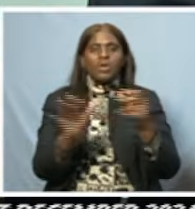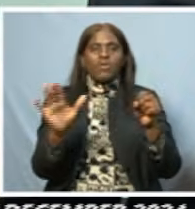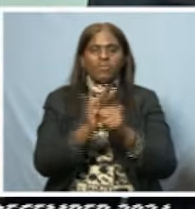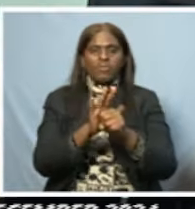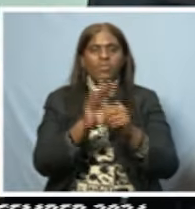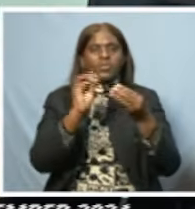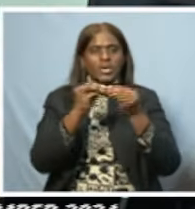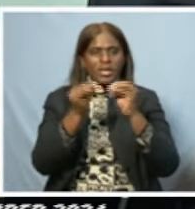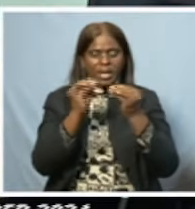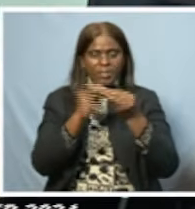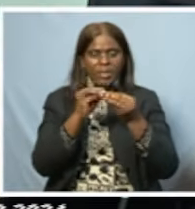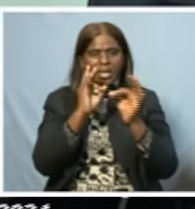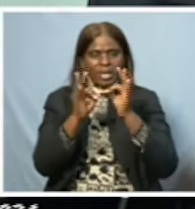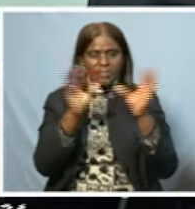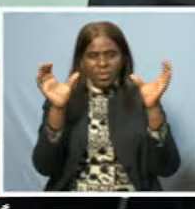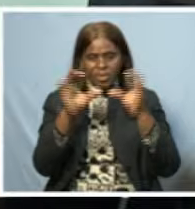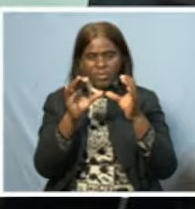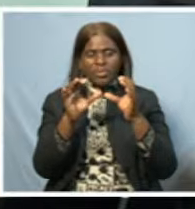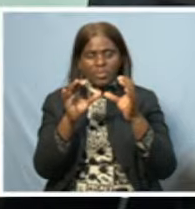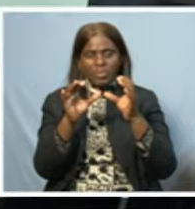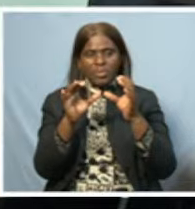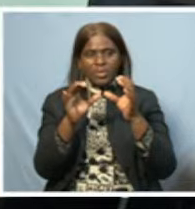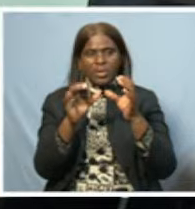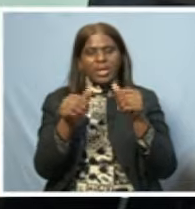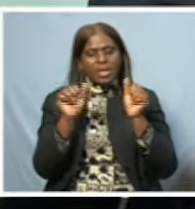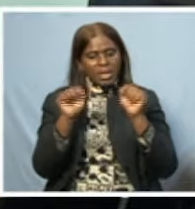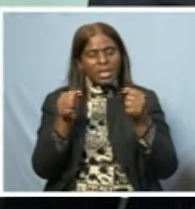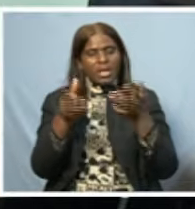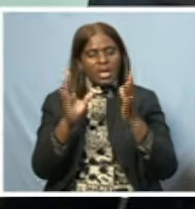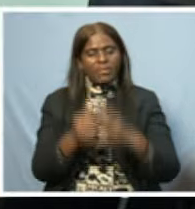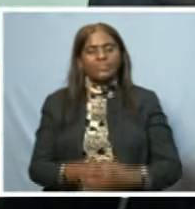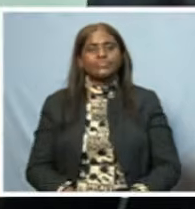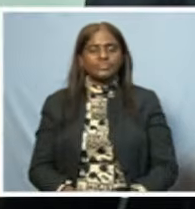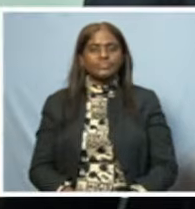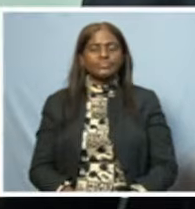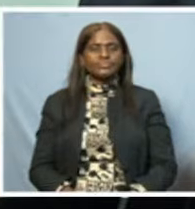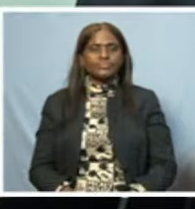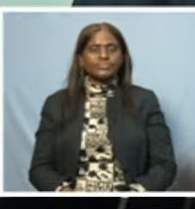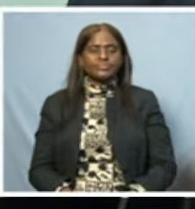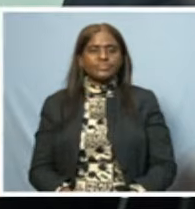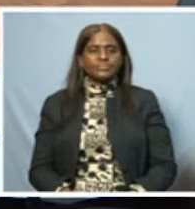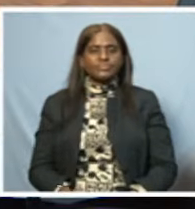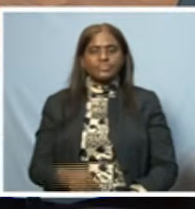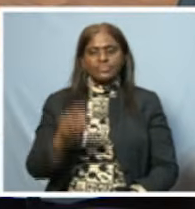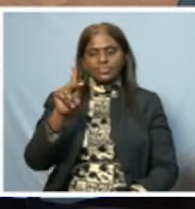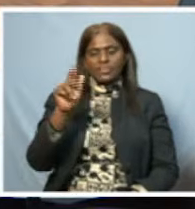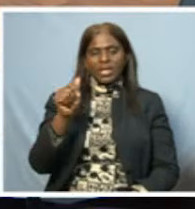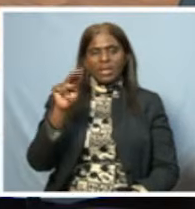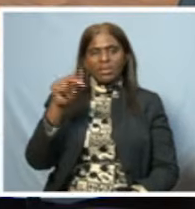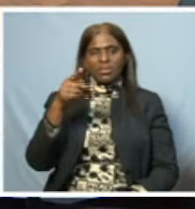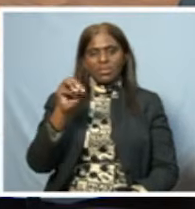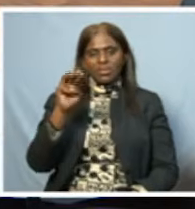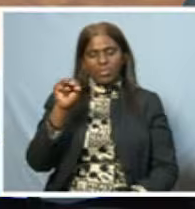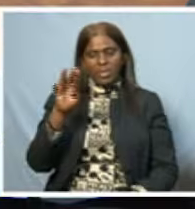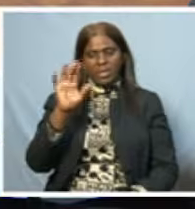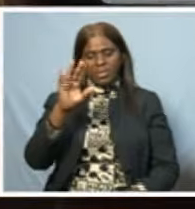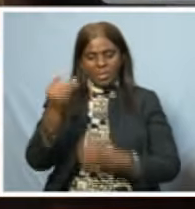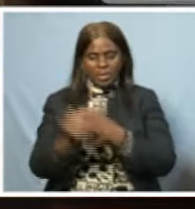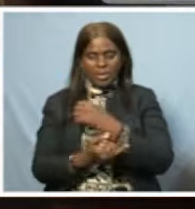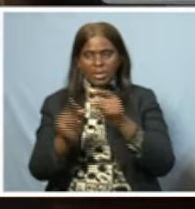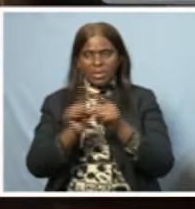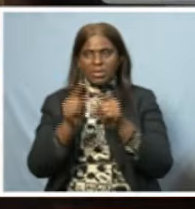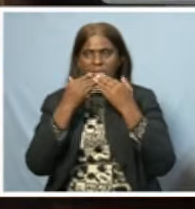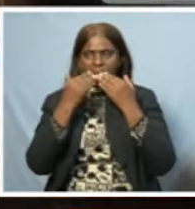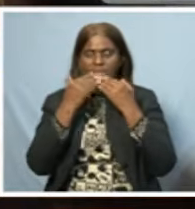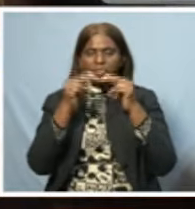correct figure if the committee may allow. All right, Honorable Kangombe, introduction and your question. Thank you